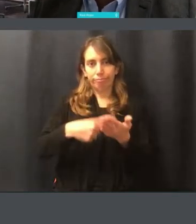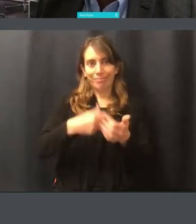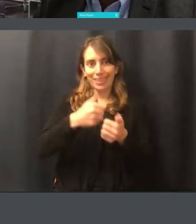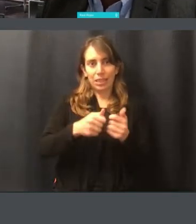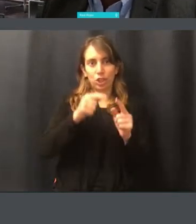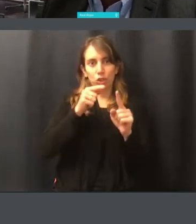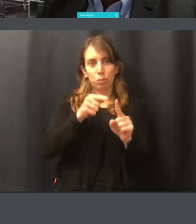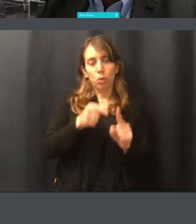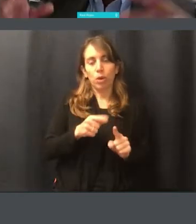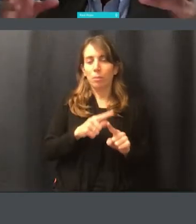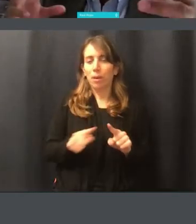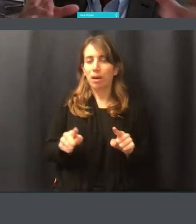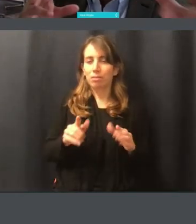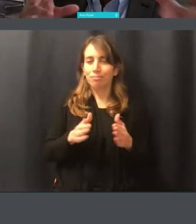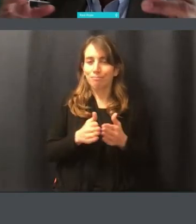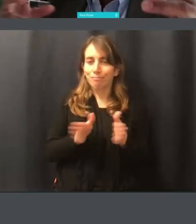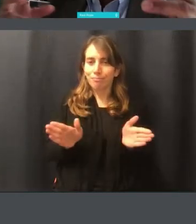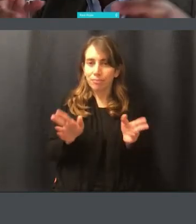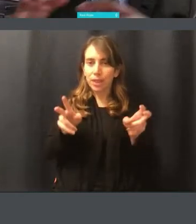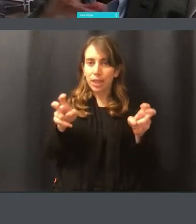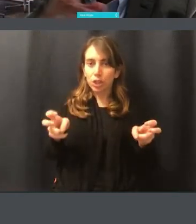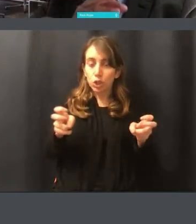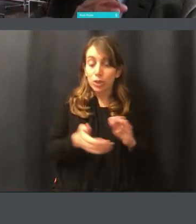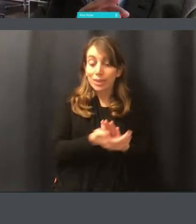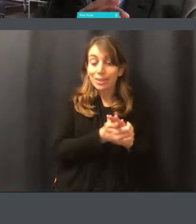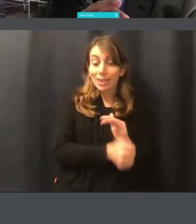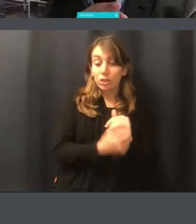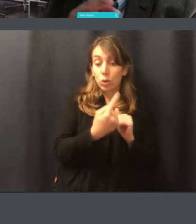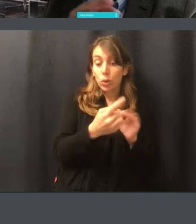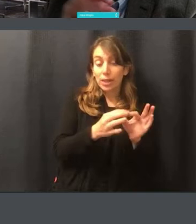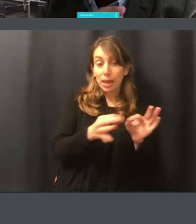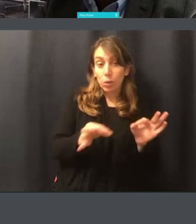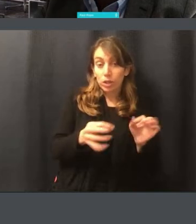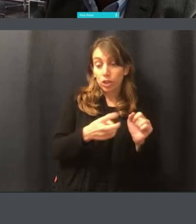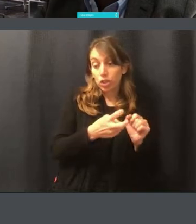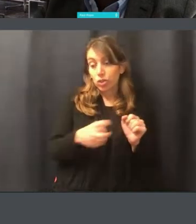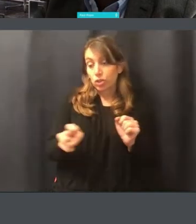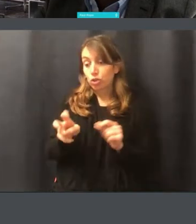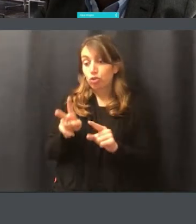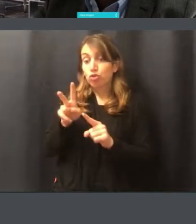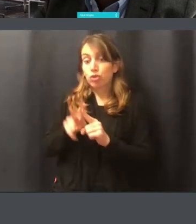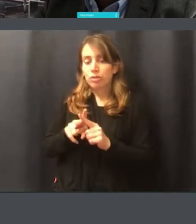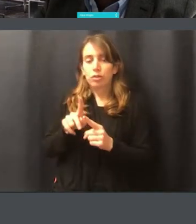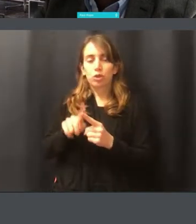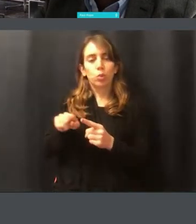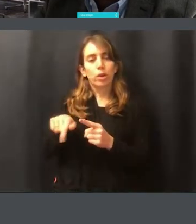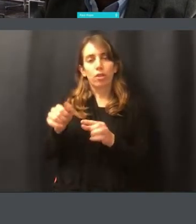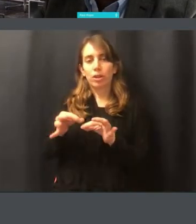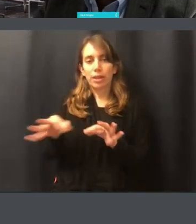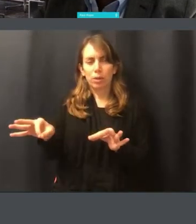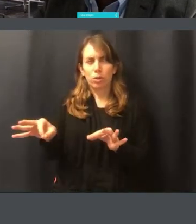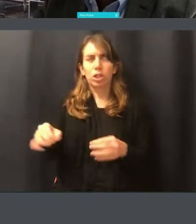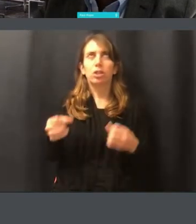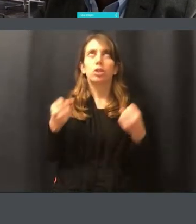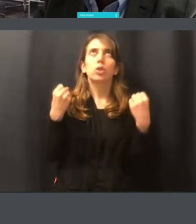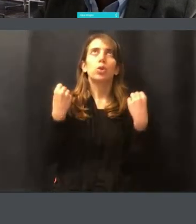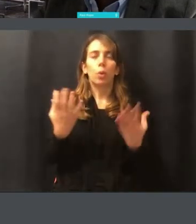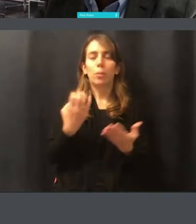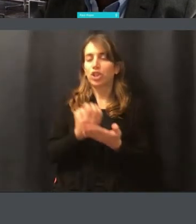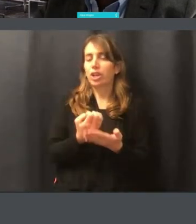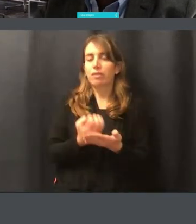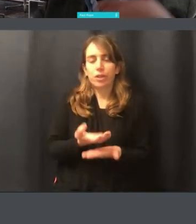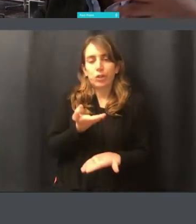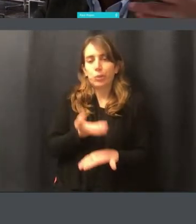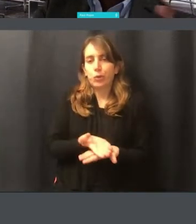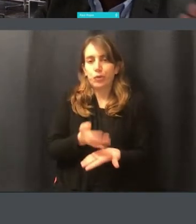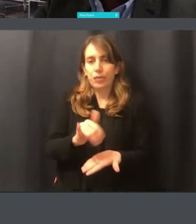it's this issue that skills in one language transfer to another language, and we have lots of evidence for that. We have seen it in